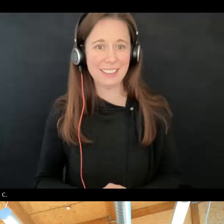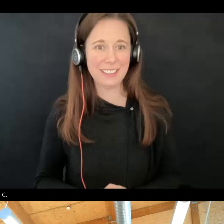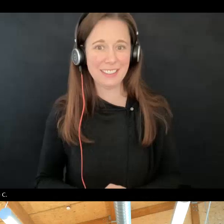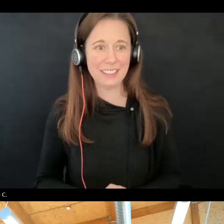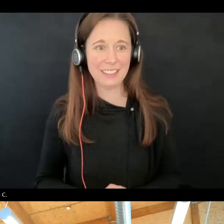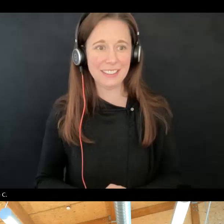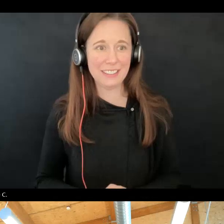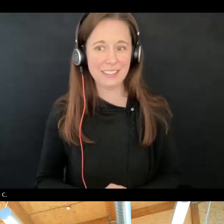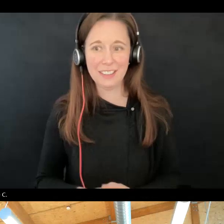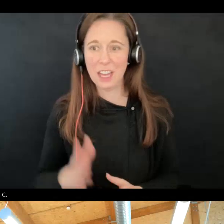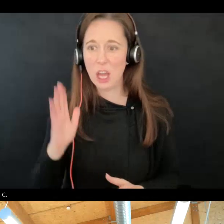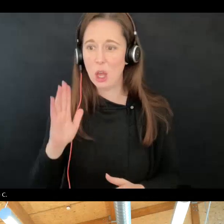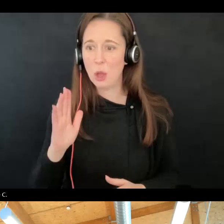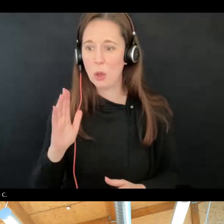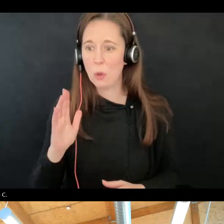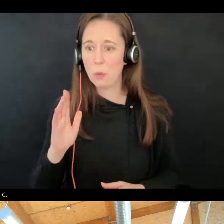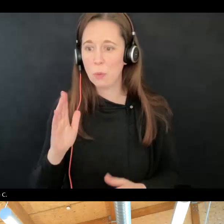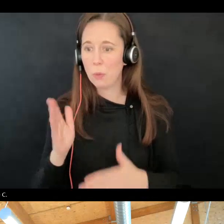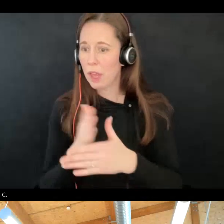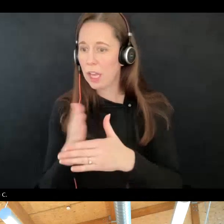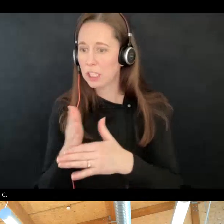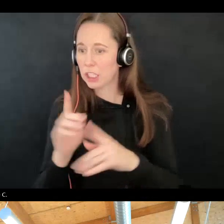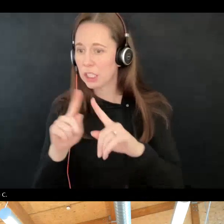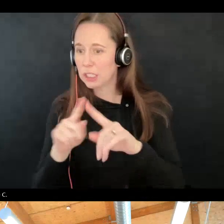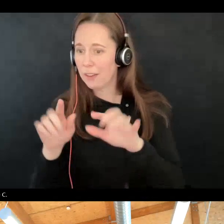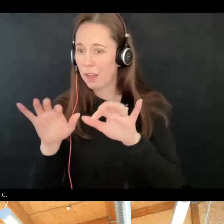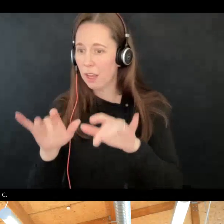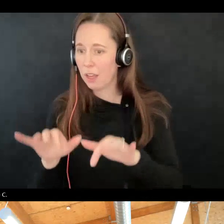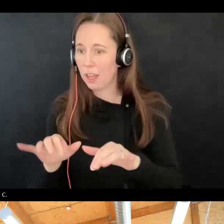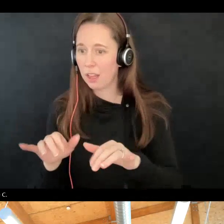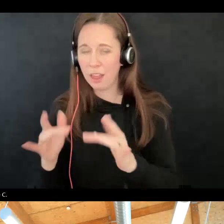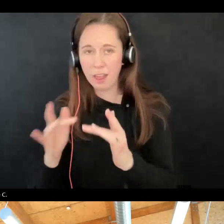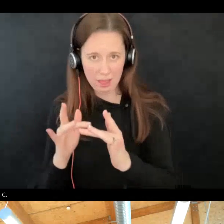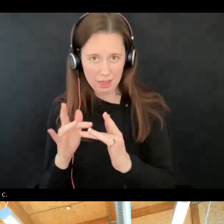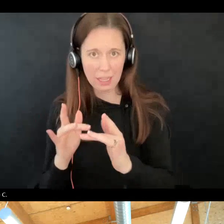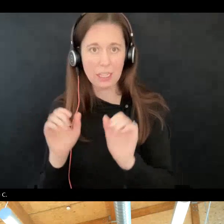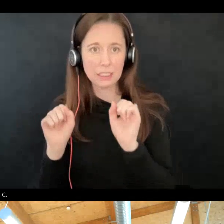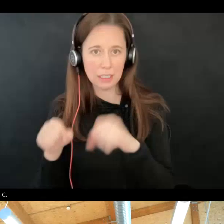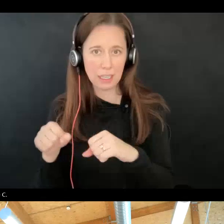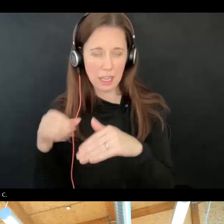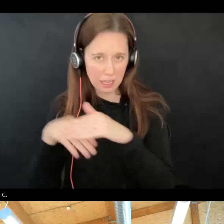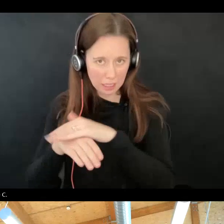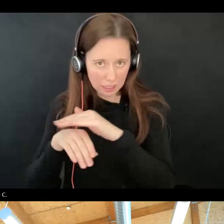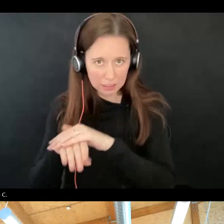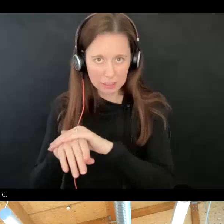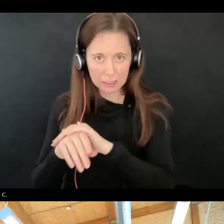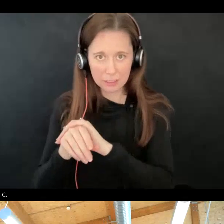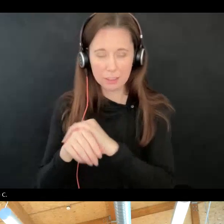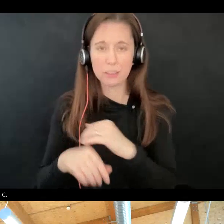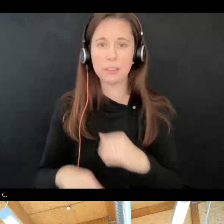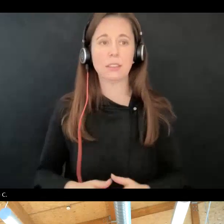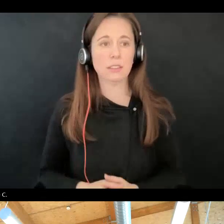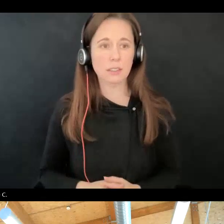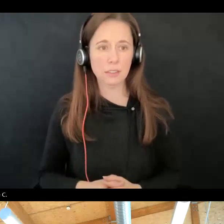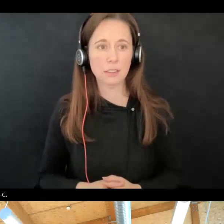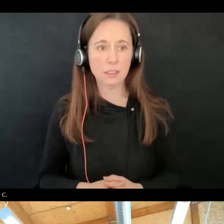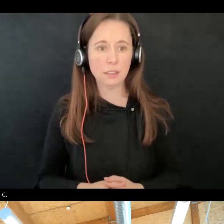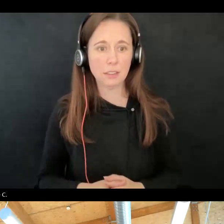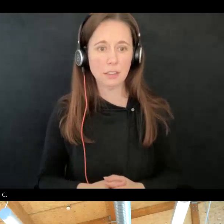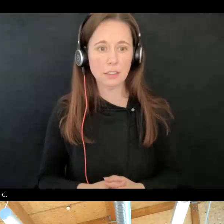There's some links being shared on the chat for, I'm assuming.